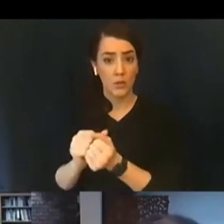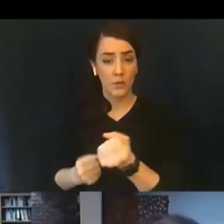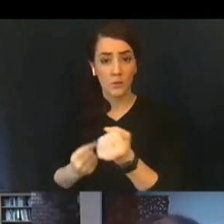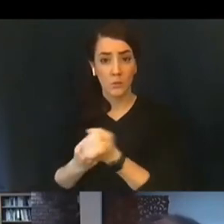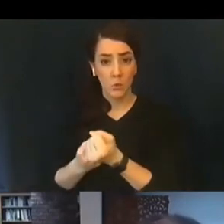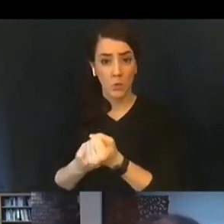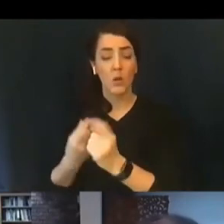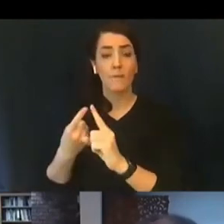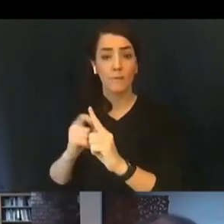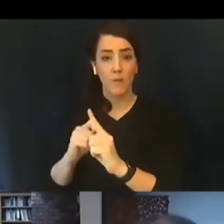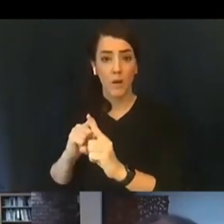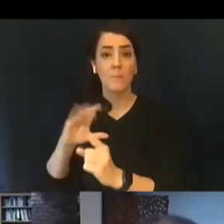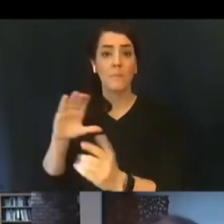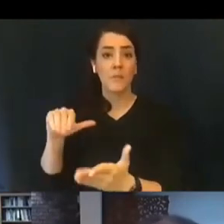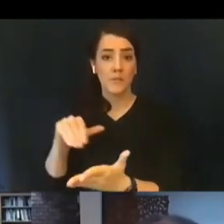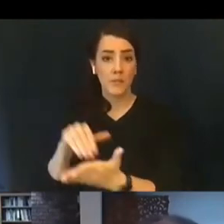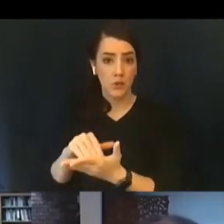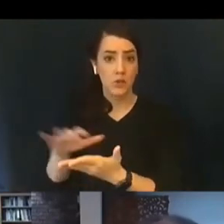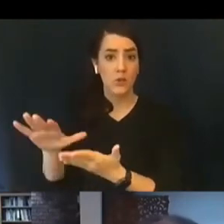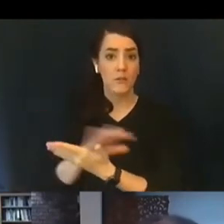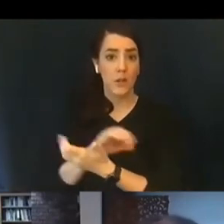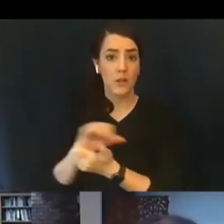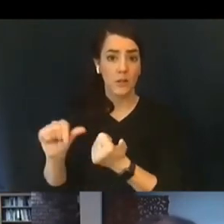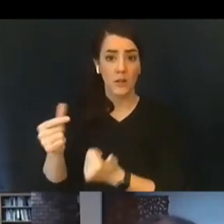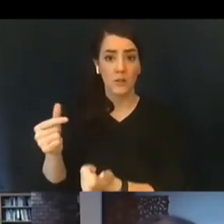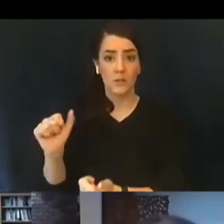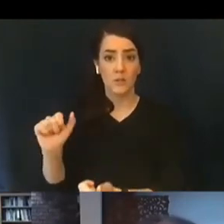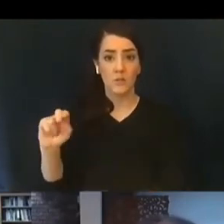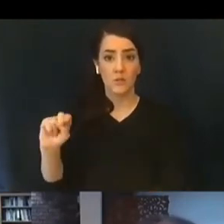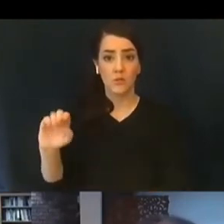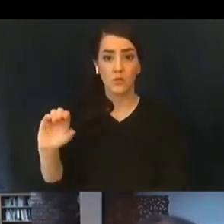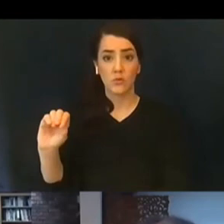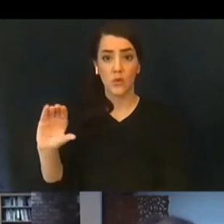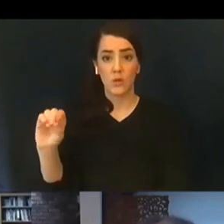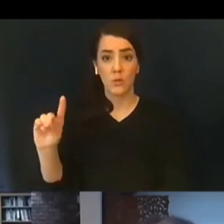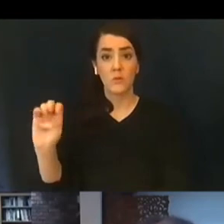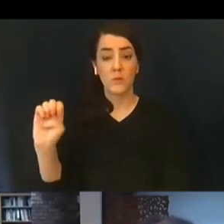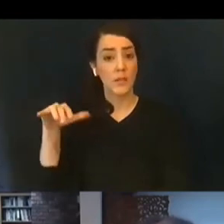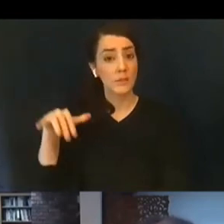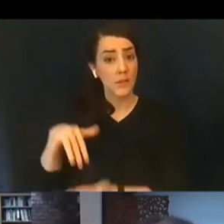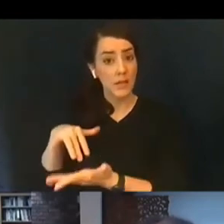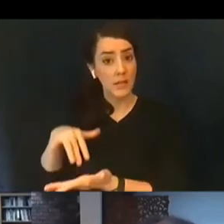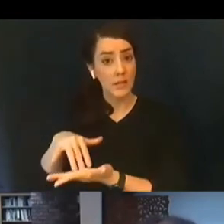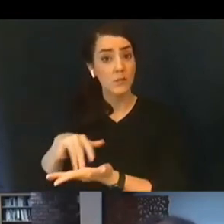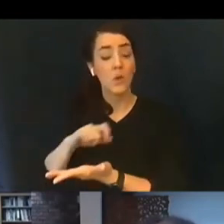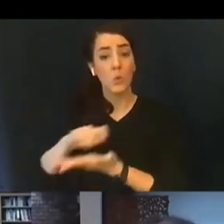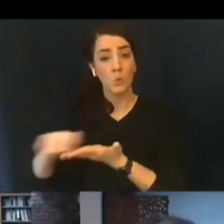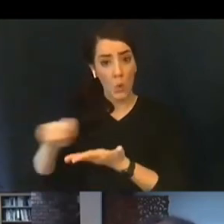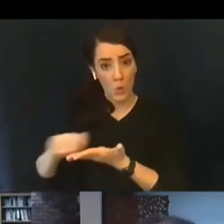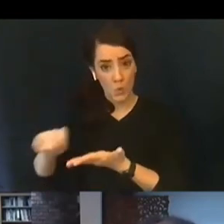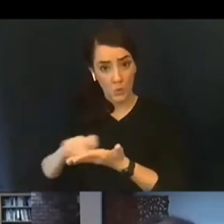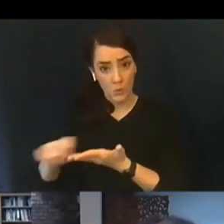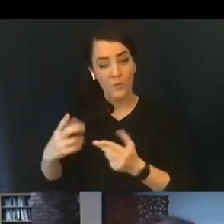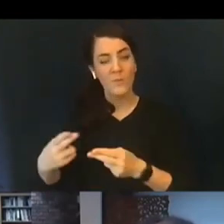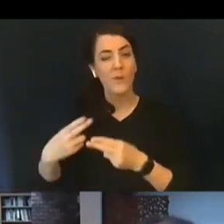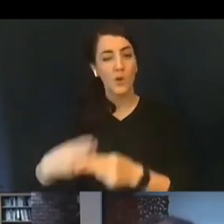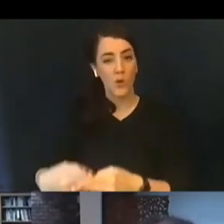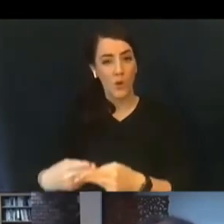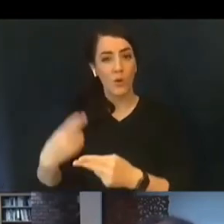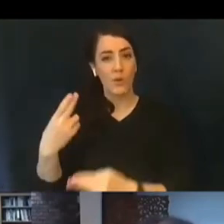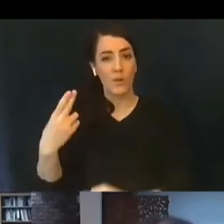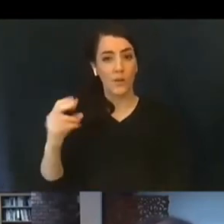and Genocide Studies created a Holdemur guide, which is, um, on the website of the, of the center.